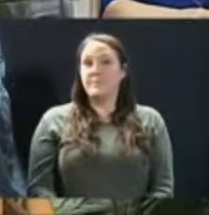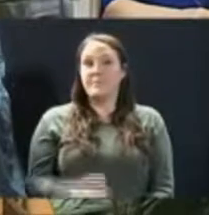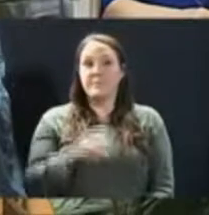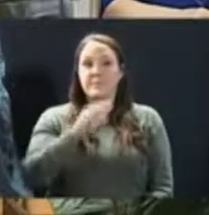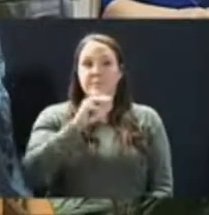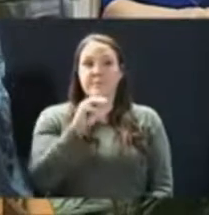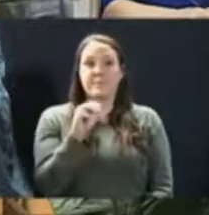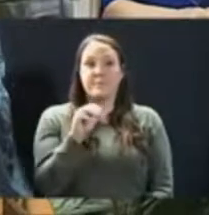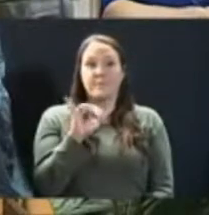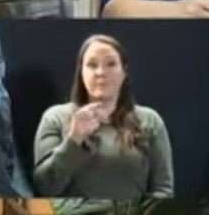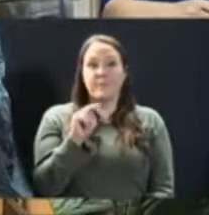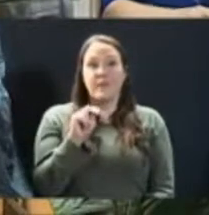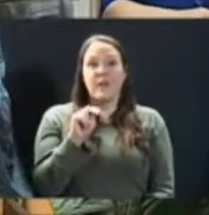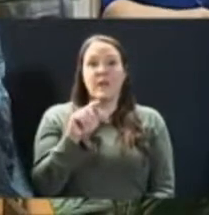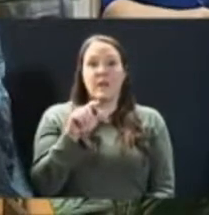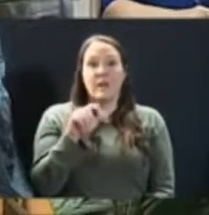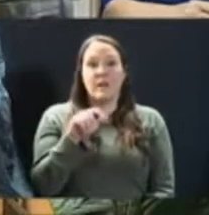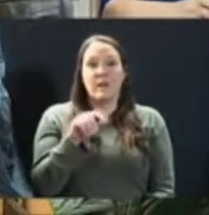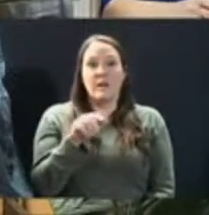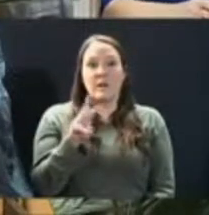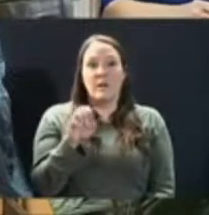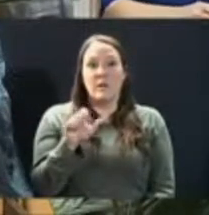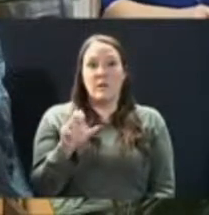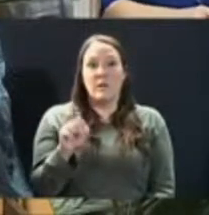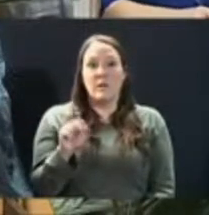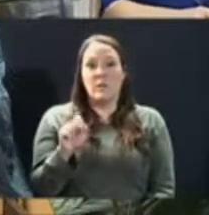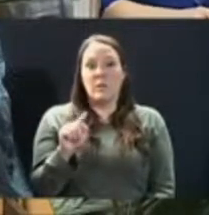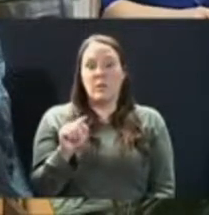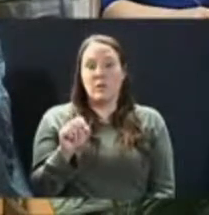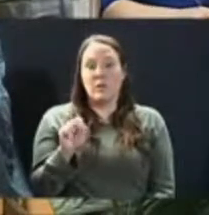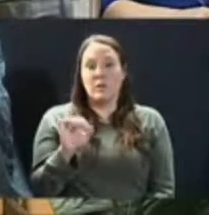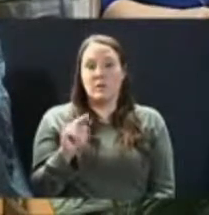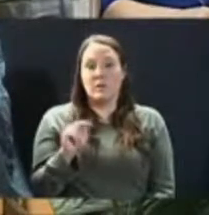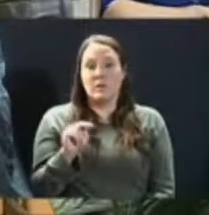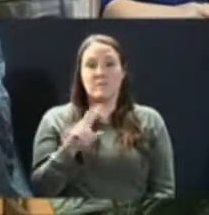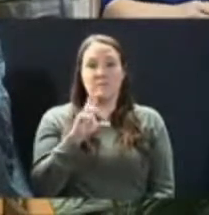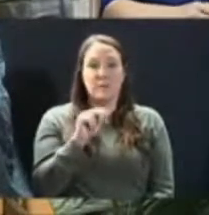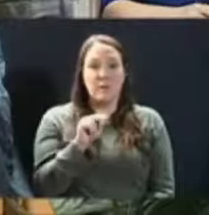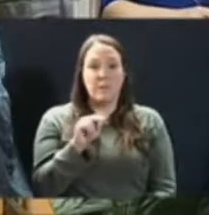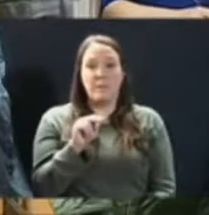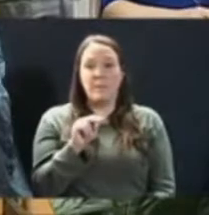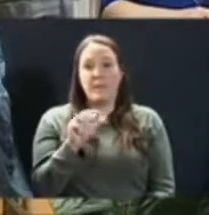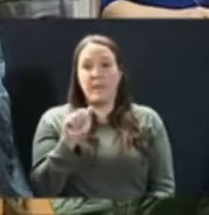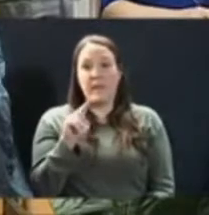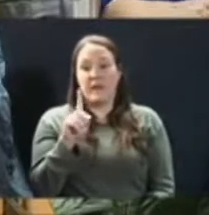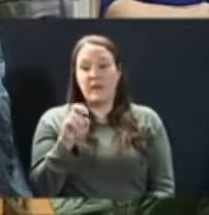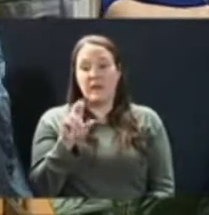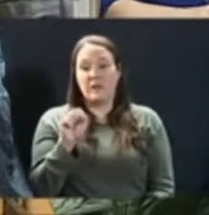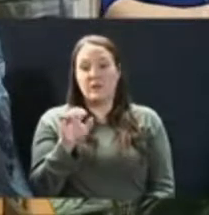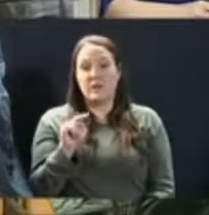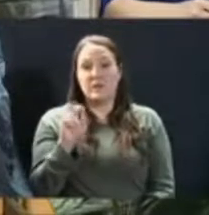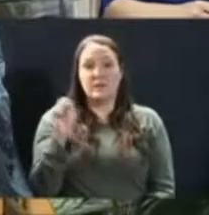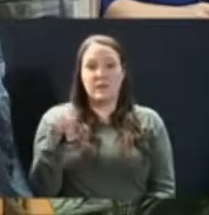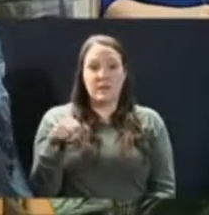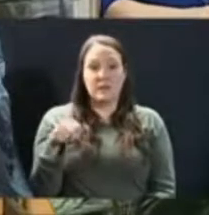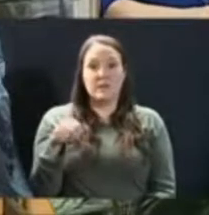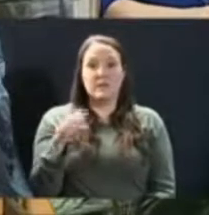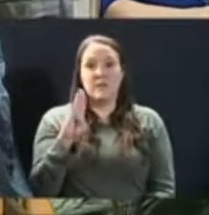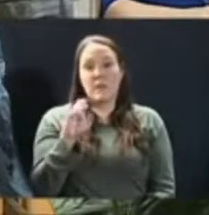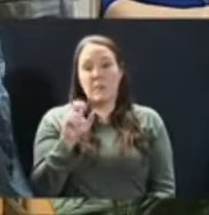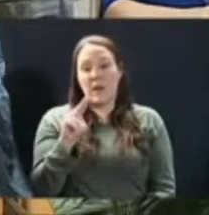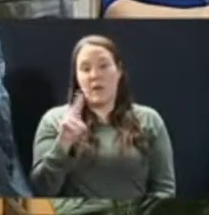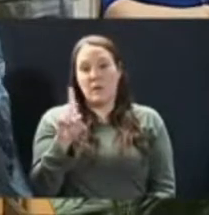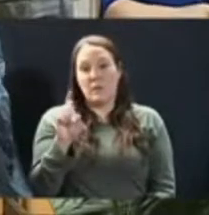No. Mr. Watson? No. Ms. Babb? No. Ms. Henderson? Yes. Ms.